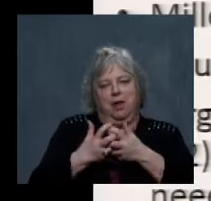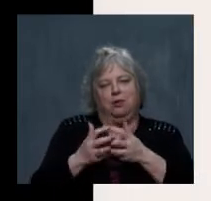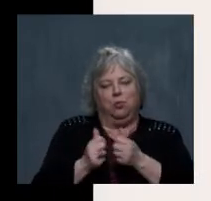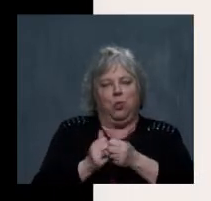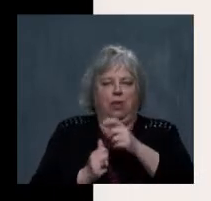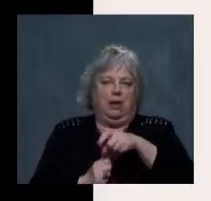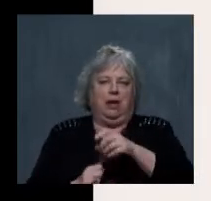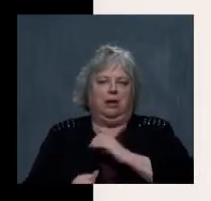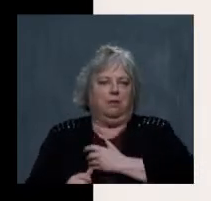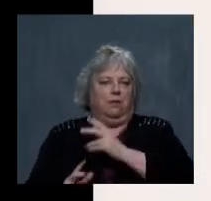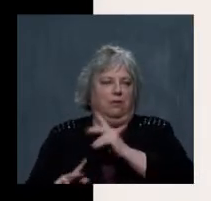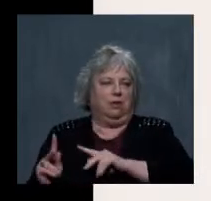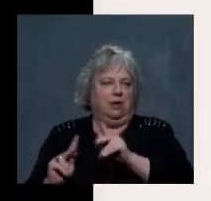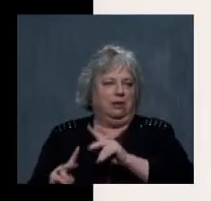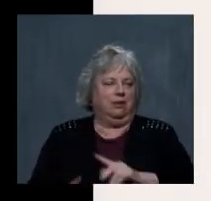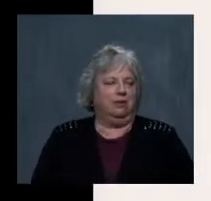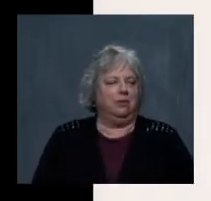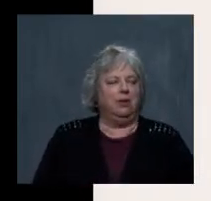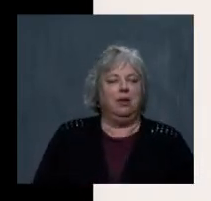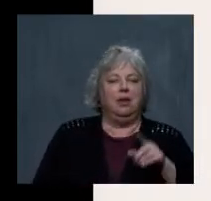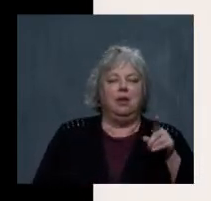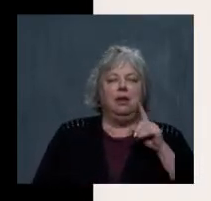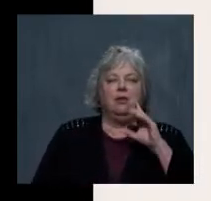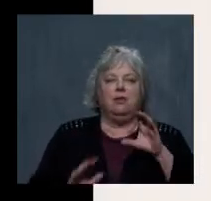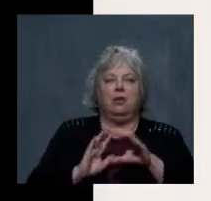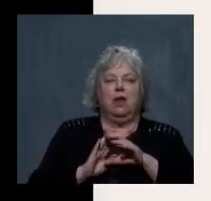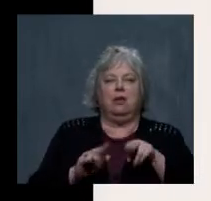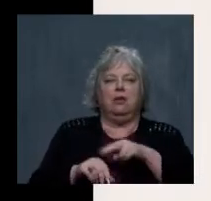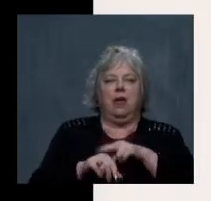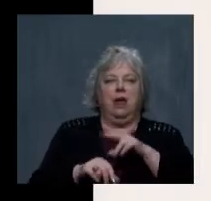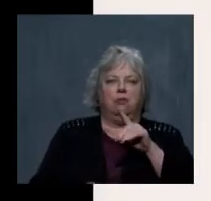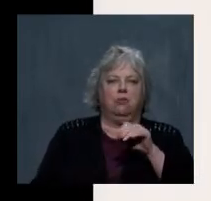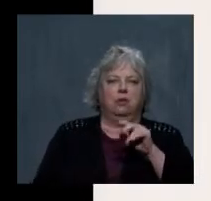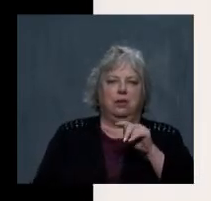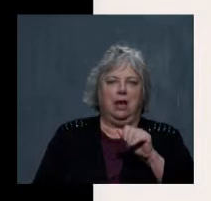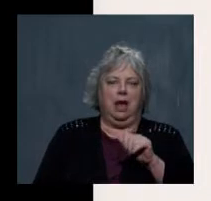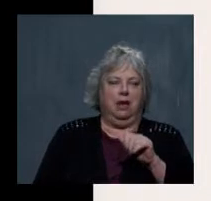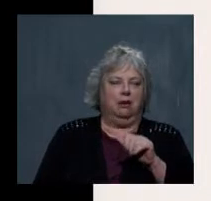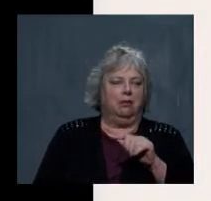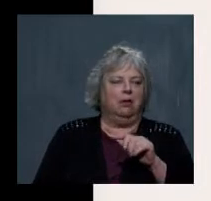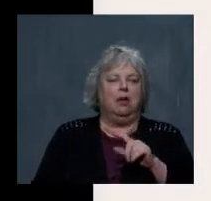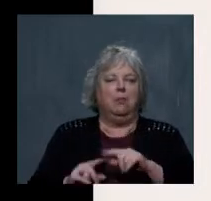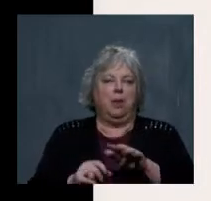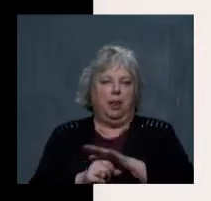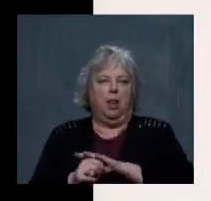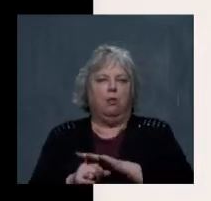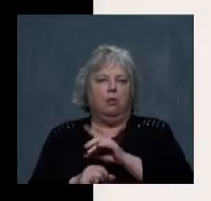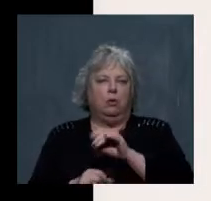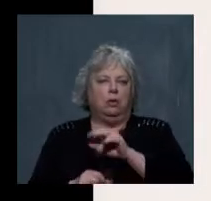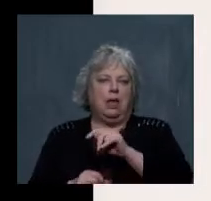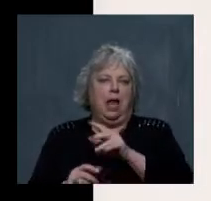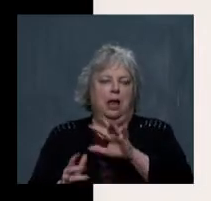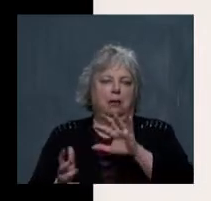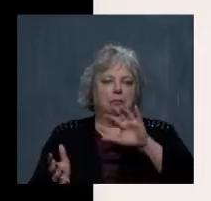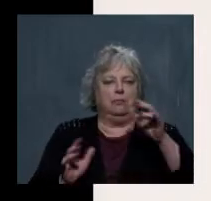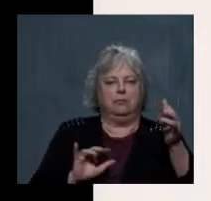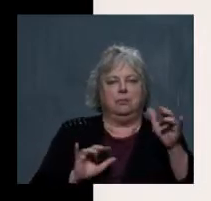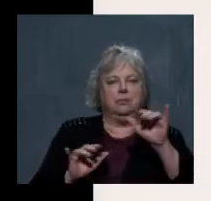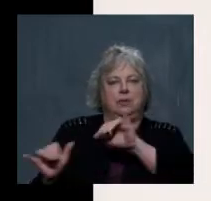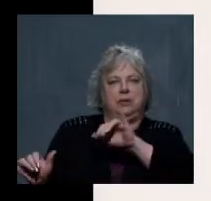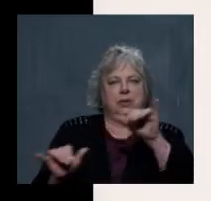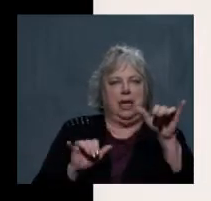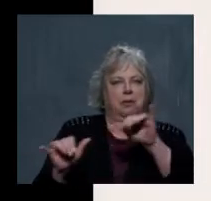Next slides. These are just slides. These are national data, but our local data mirrors this. You're looking at a shrinking number